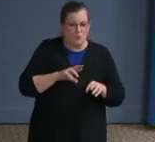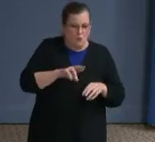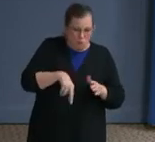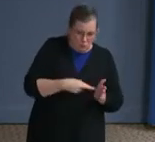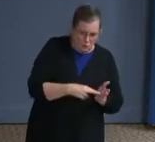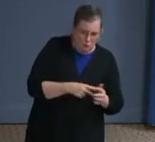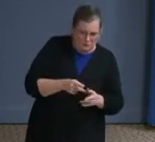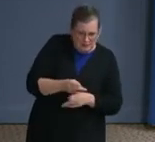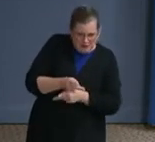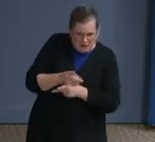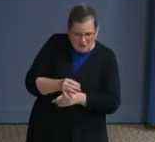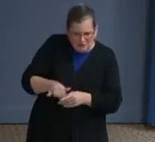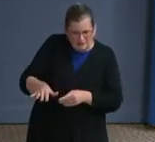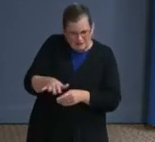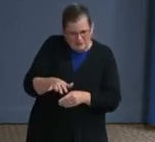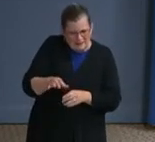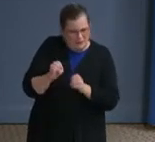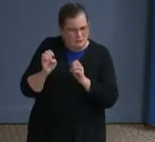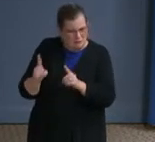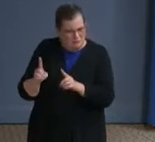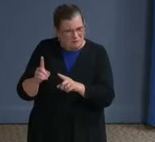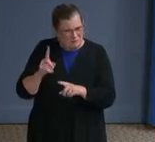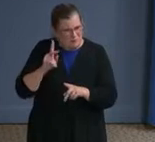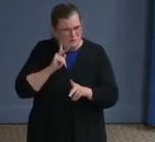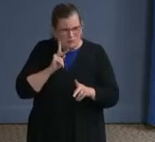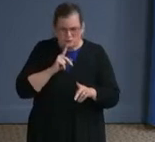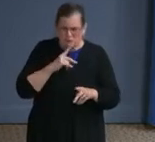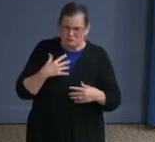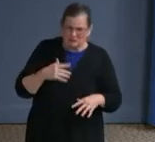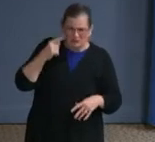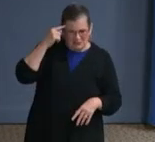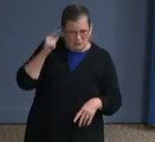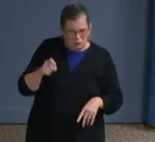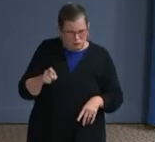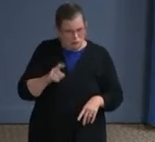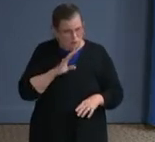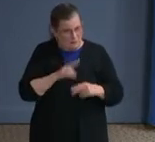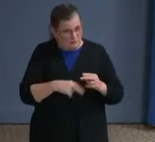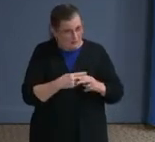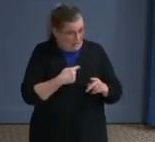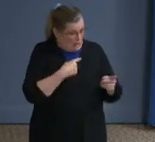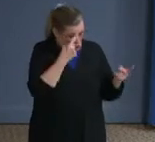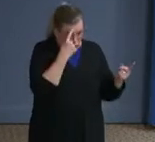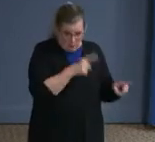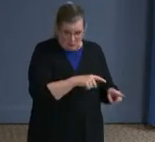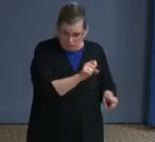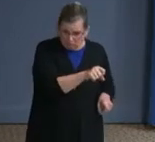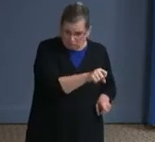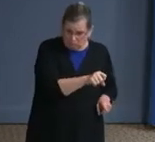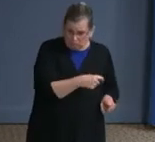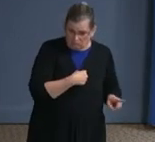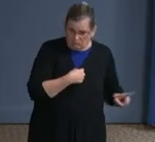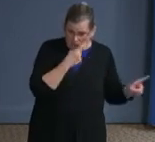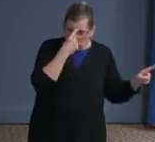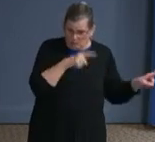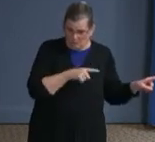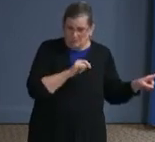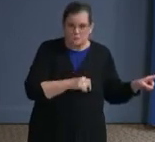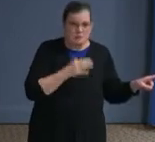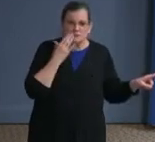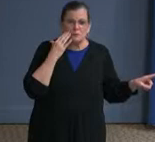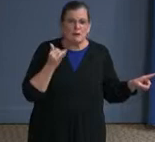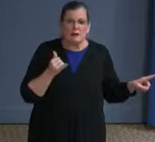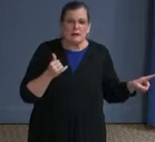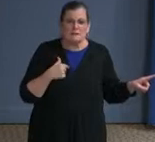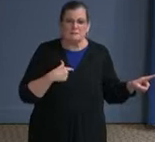think that, well, this is important enough that we should be talking about it, and I agree. And then, in fact, that's why